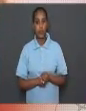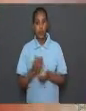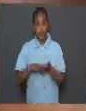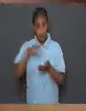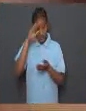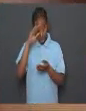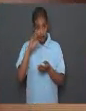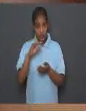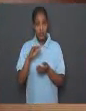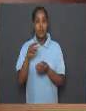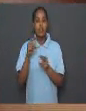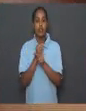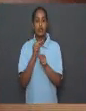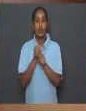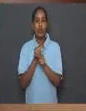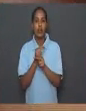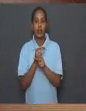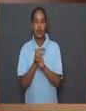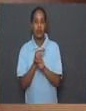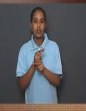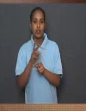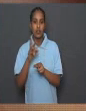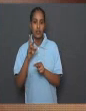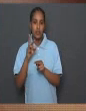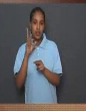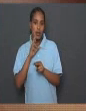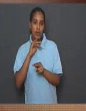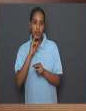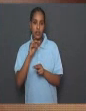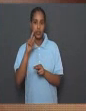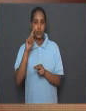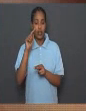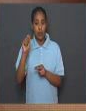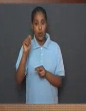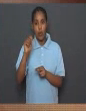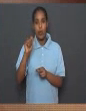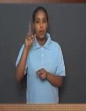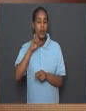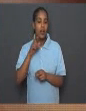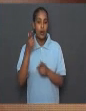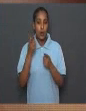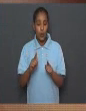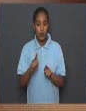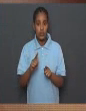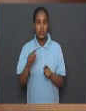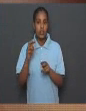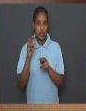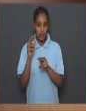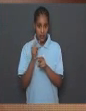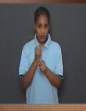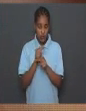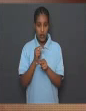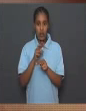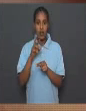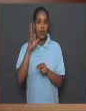learned, natural rubber is thermoplastic. However, when natural rubber is